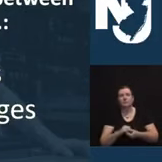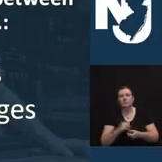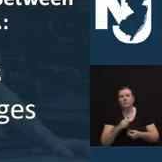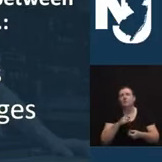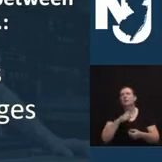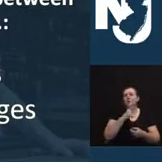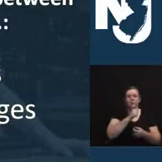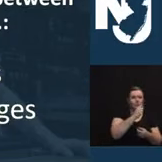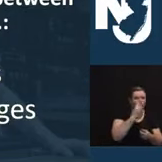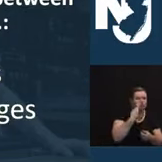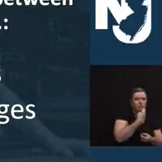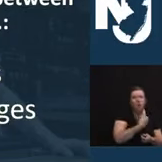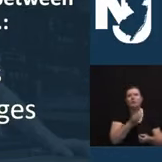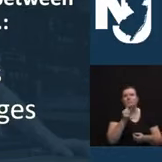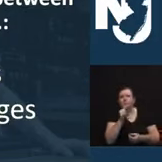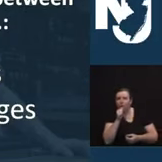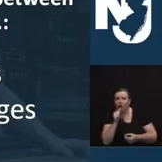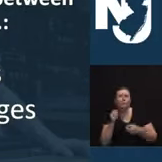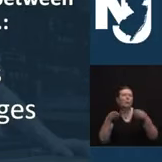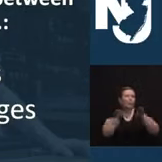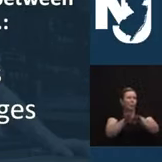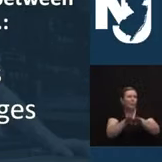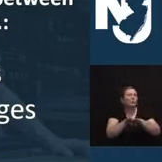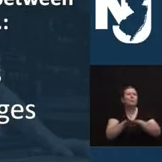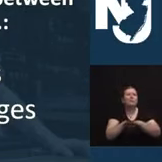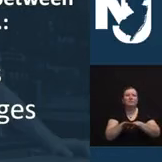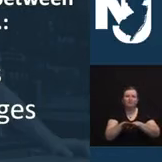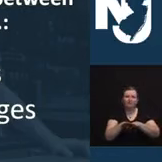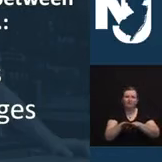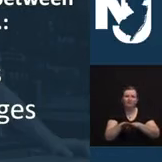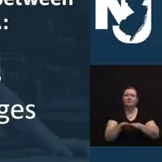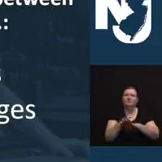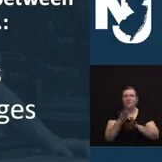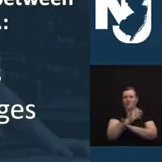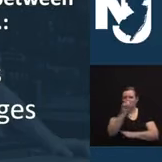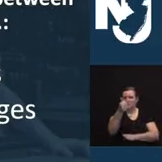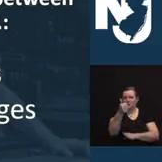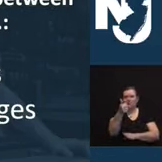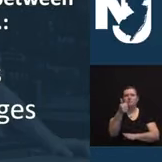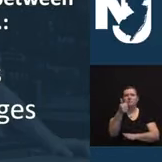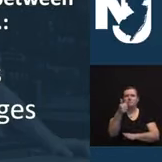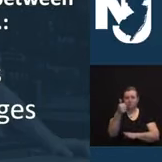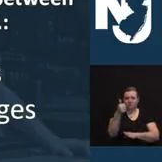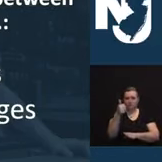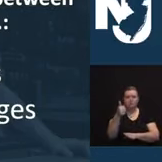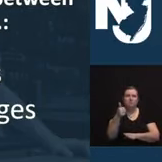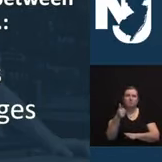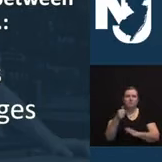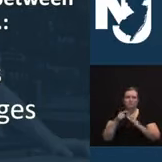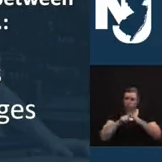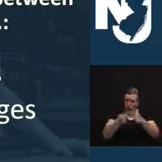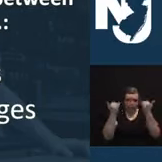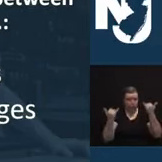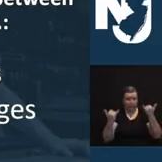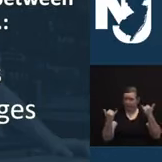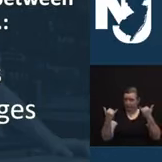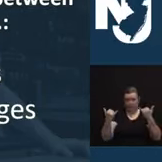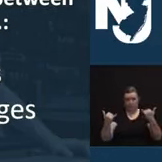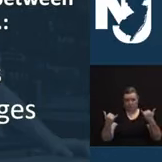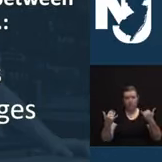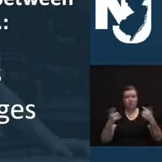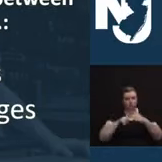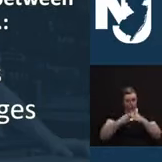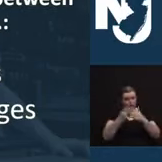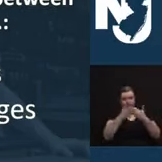premises between 10 p.m. and 5 a.m., taking effect today. And this means that all customers are to be out by 10